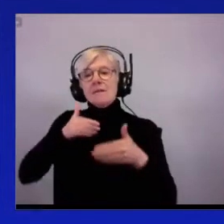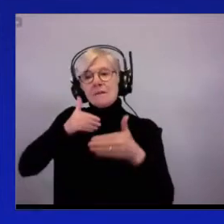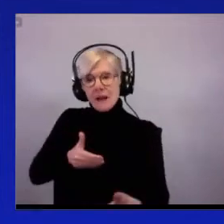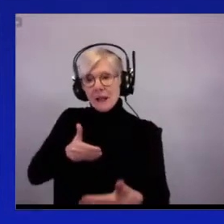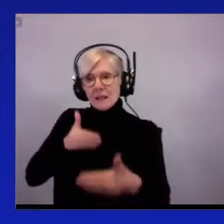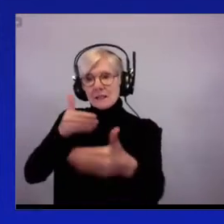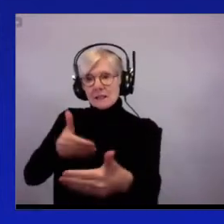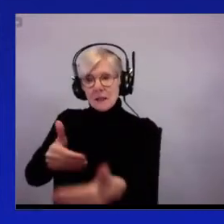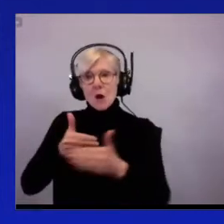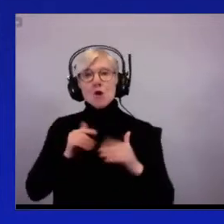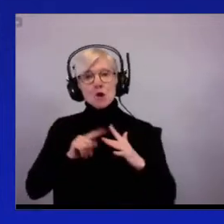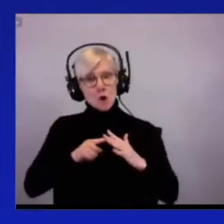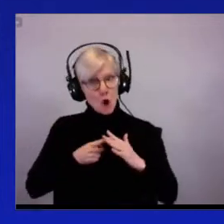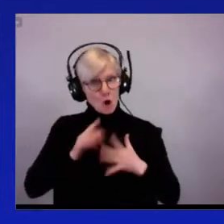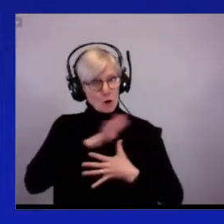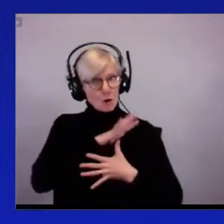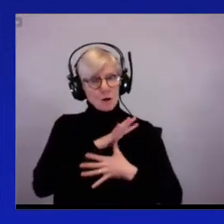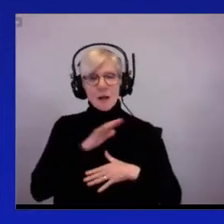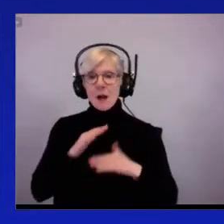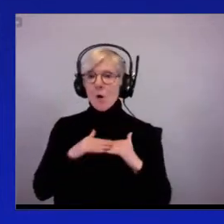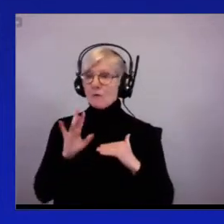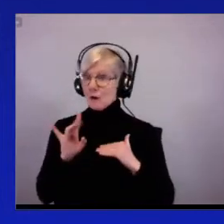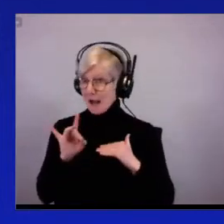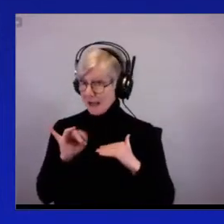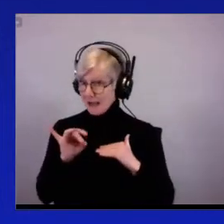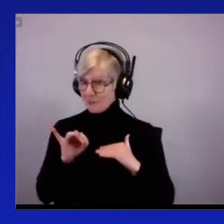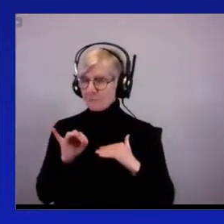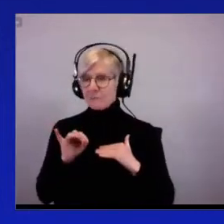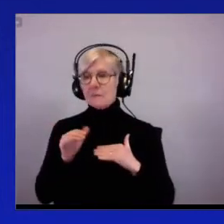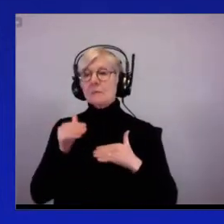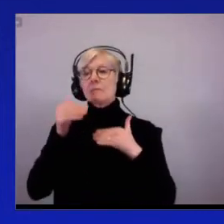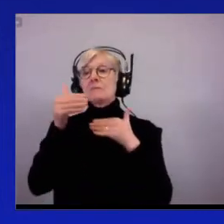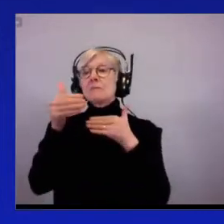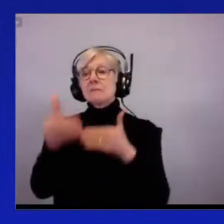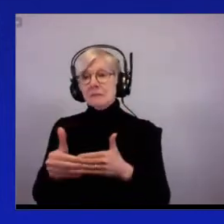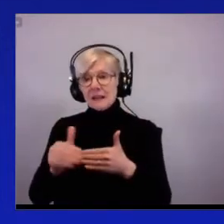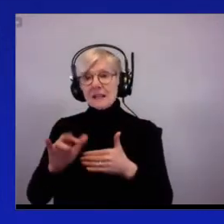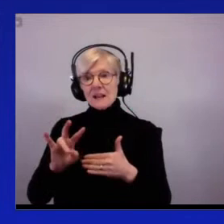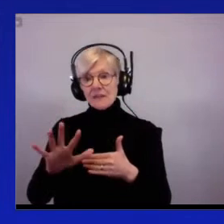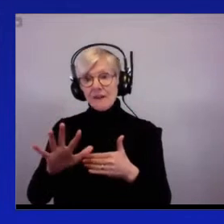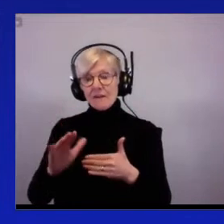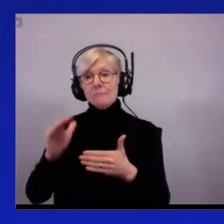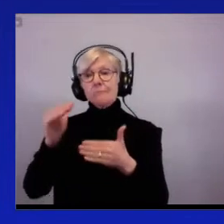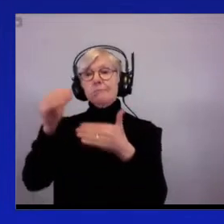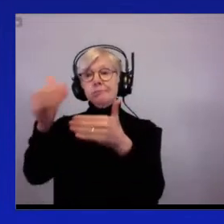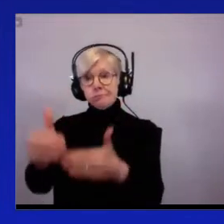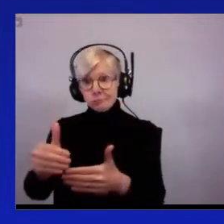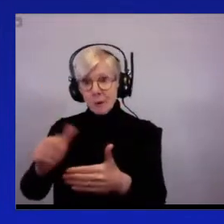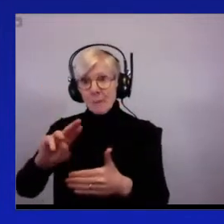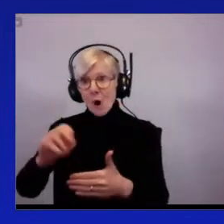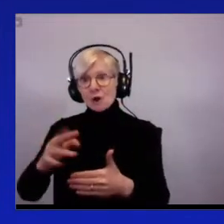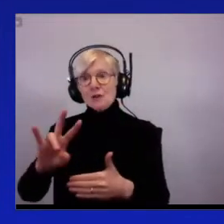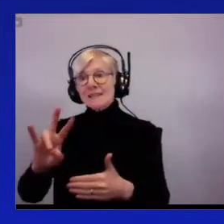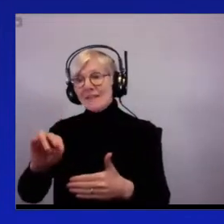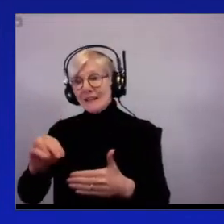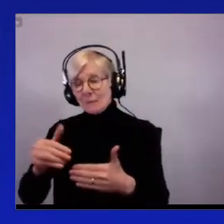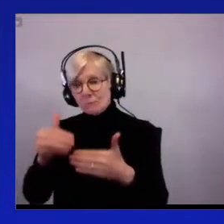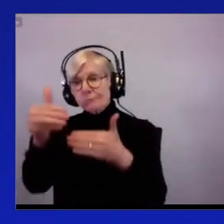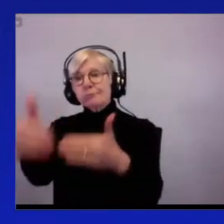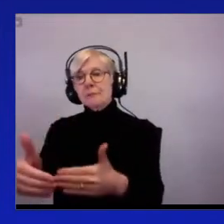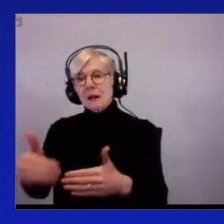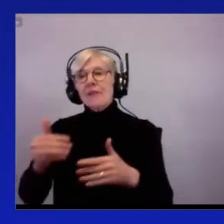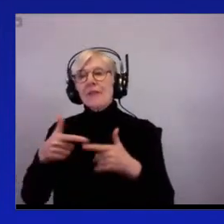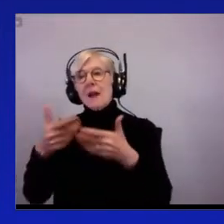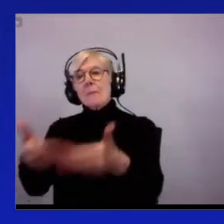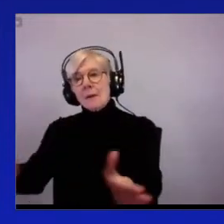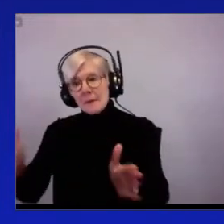people over 80, over 75, over 70 in March to through to July, to go through those age groups, that should